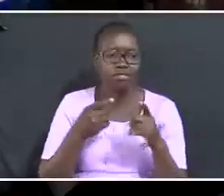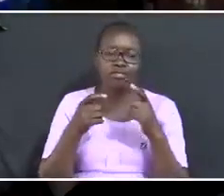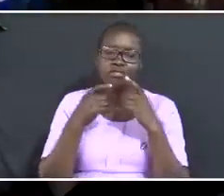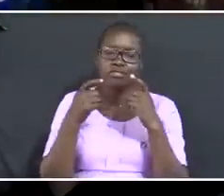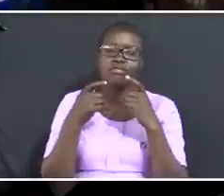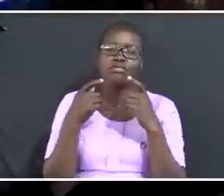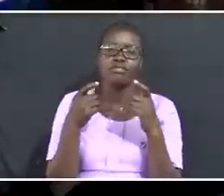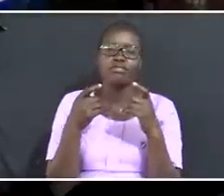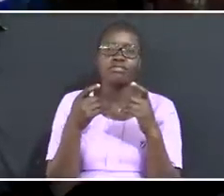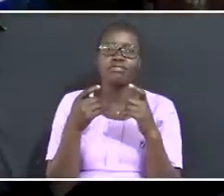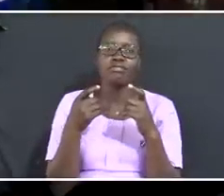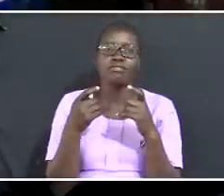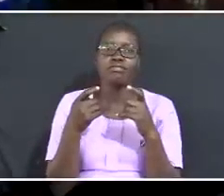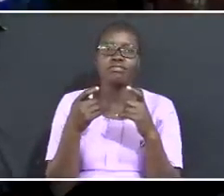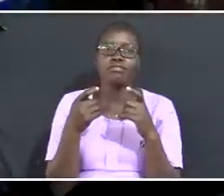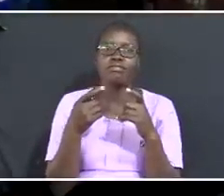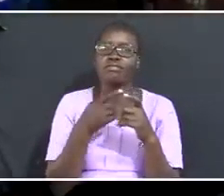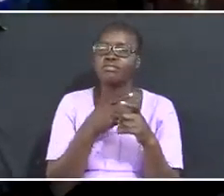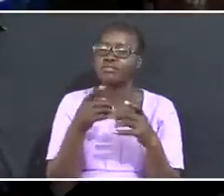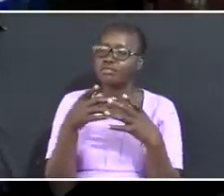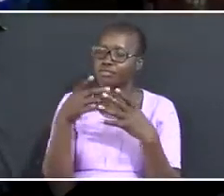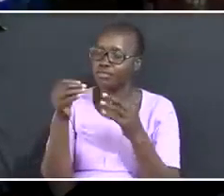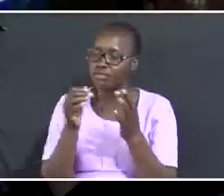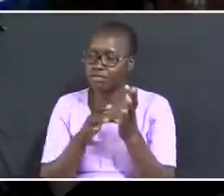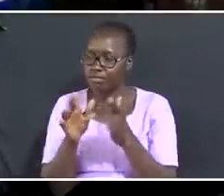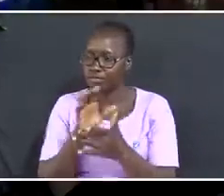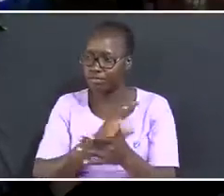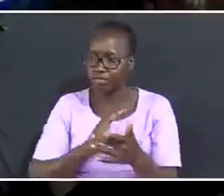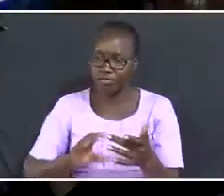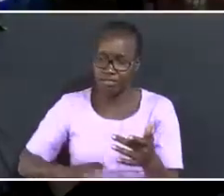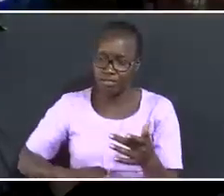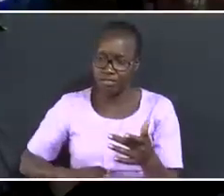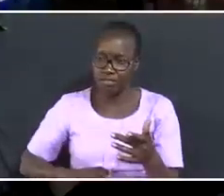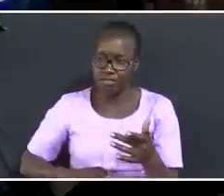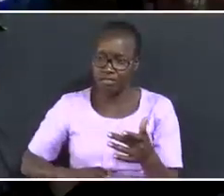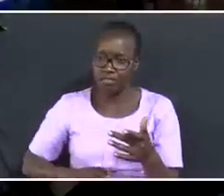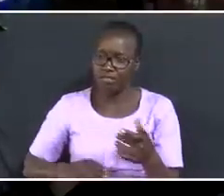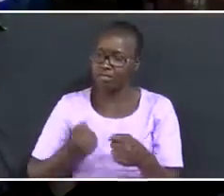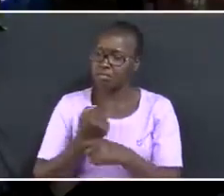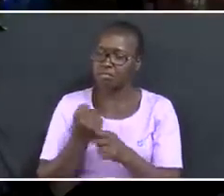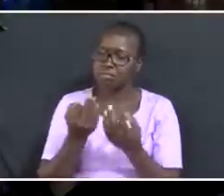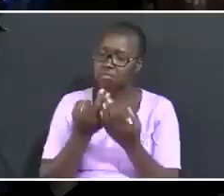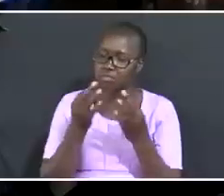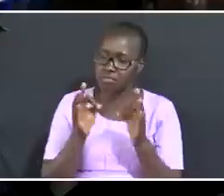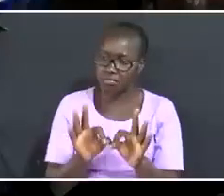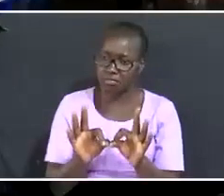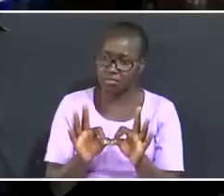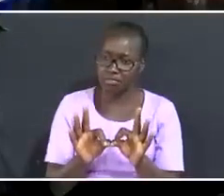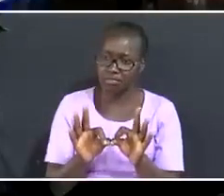sin, you have gone to Jesus Christ. He has set you free